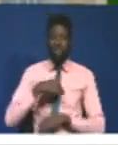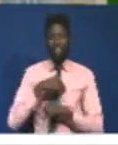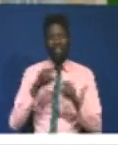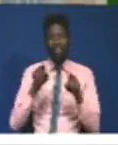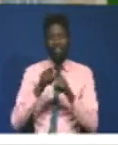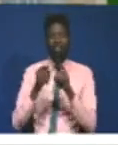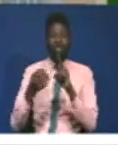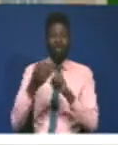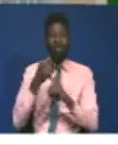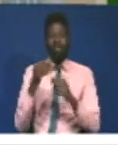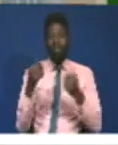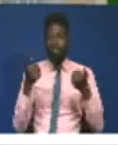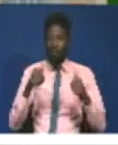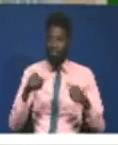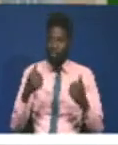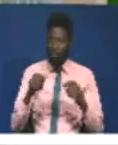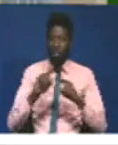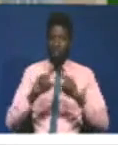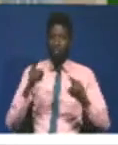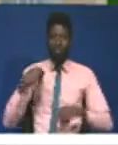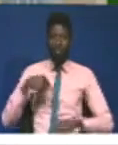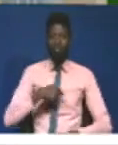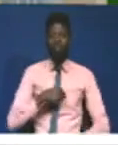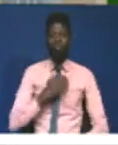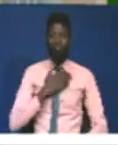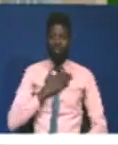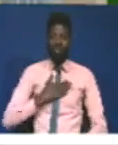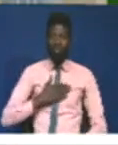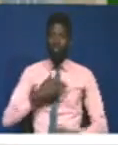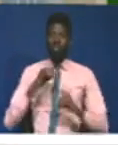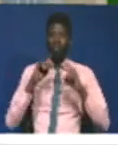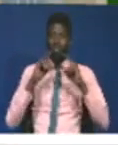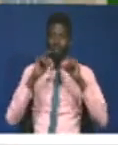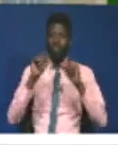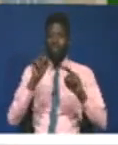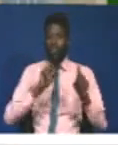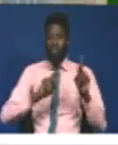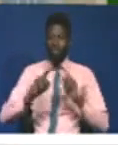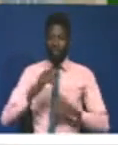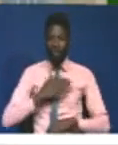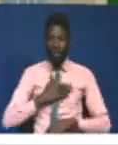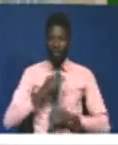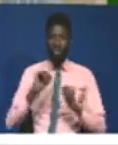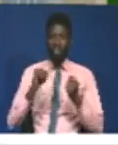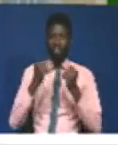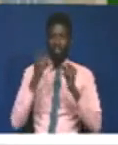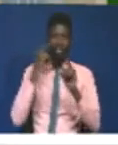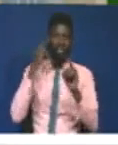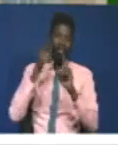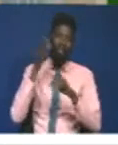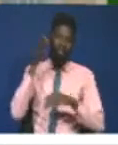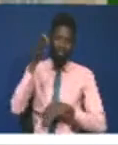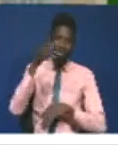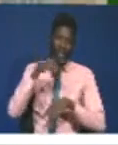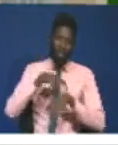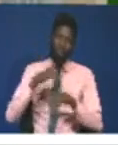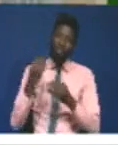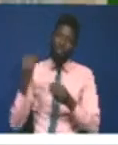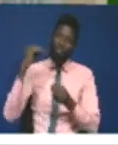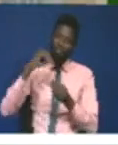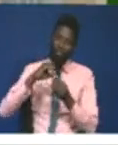we want to tell our people to save for the future. When we save more, we are